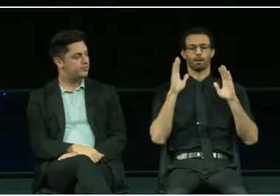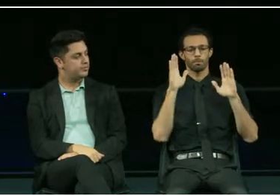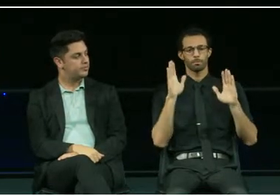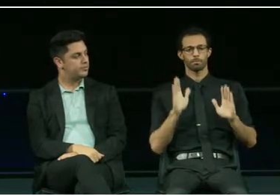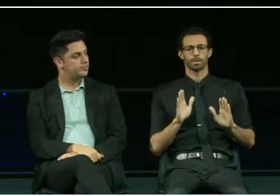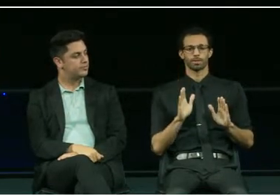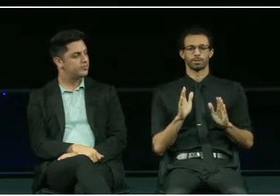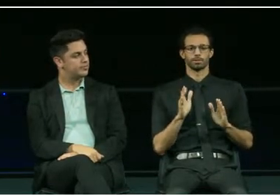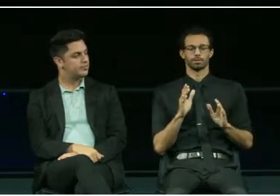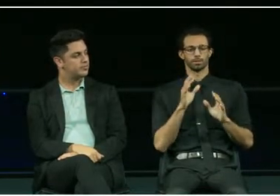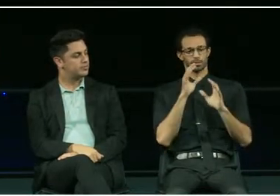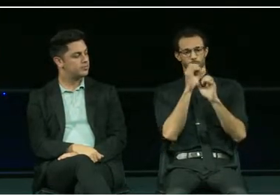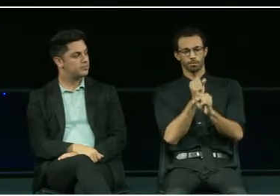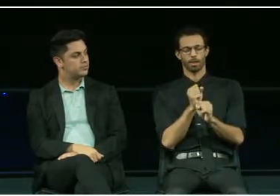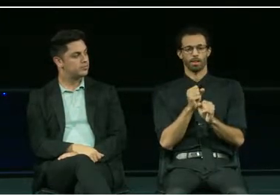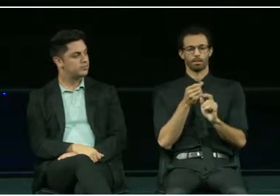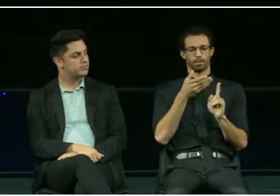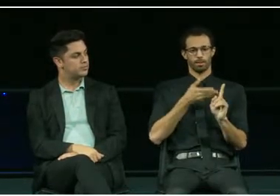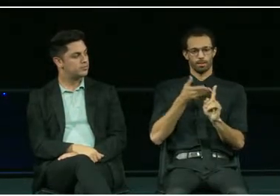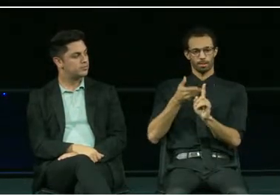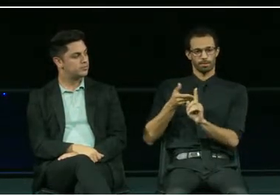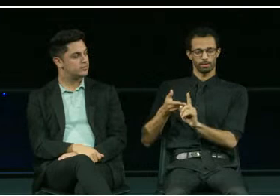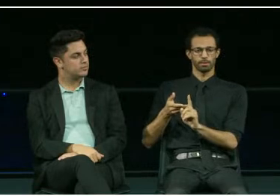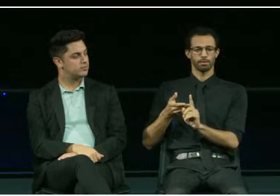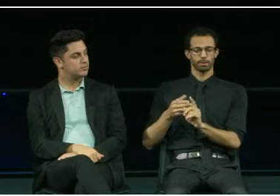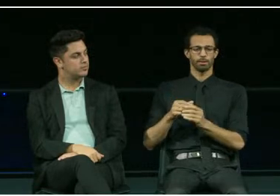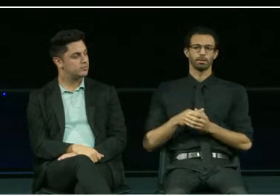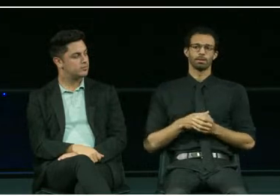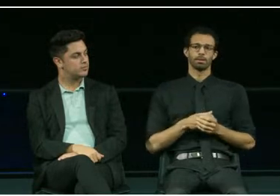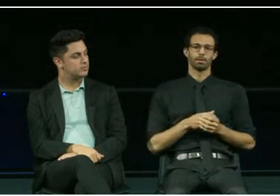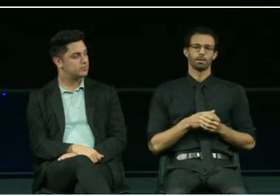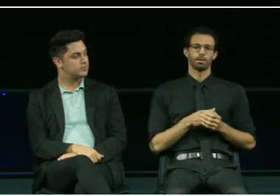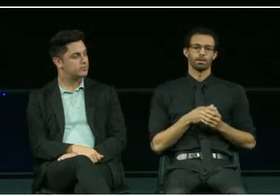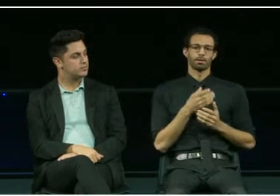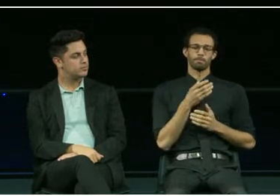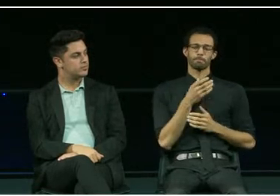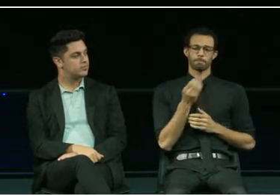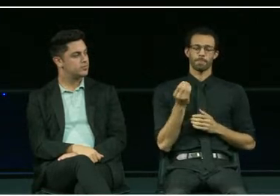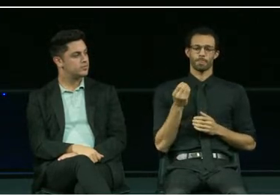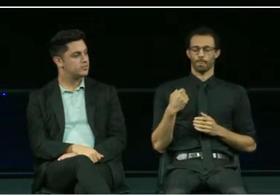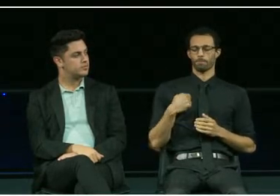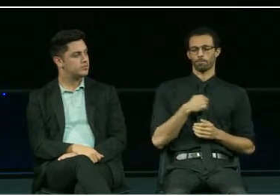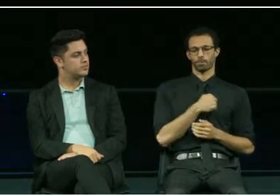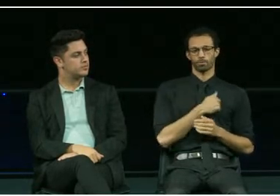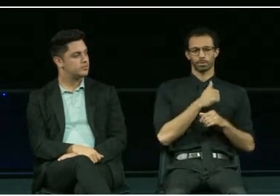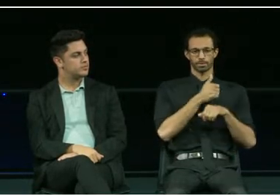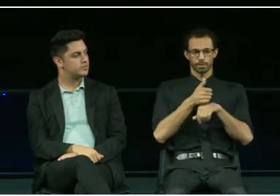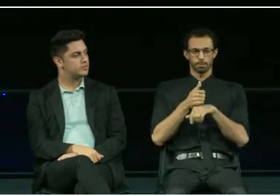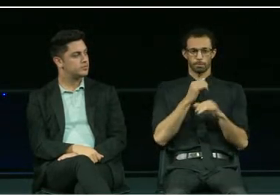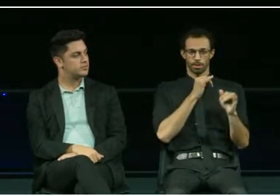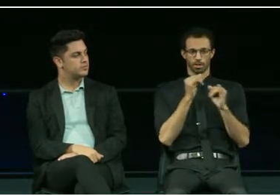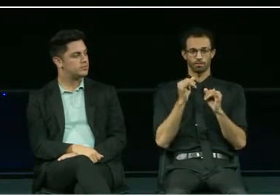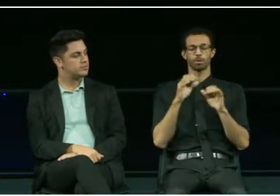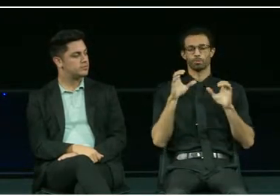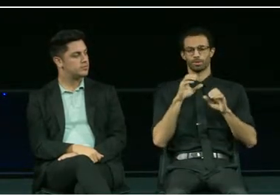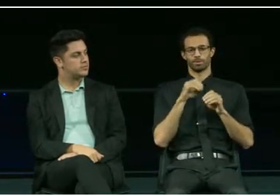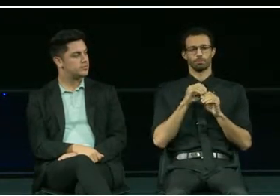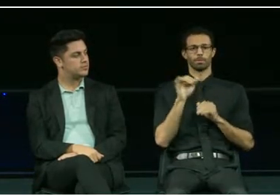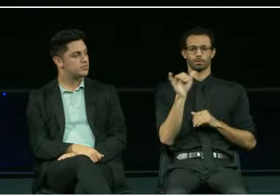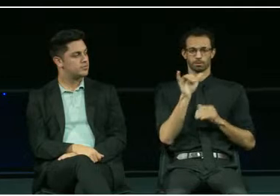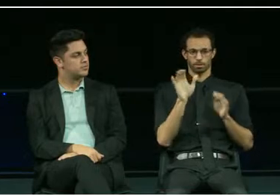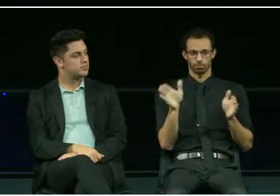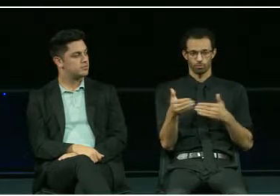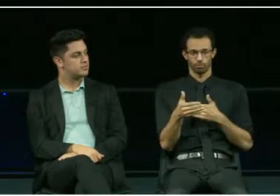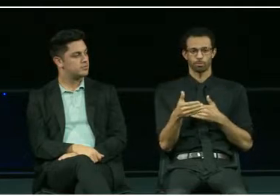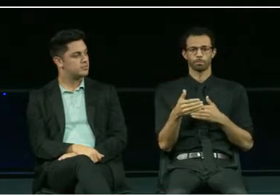compelling subjects, and we set up the interviews. We did them all in the same room, which